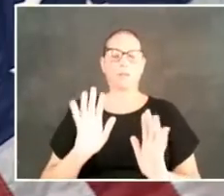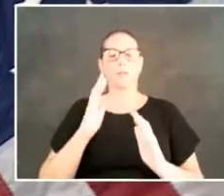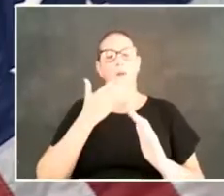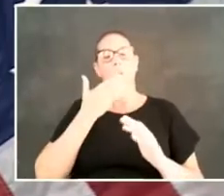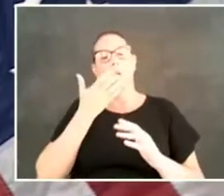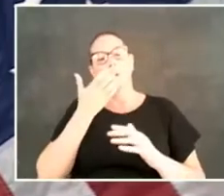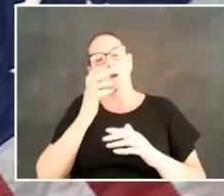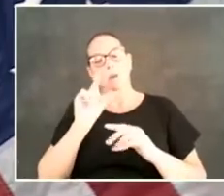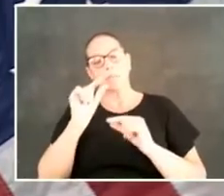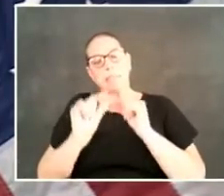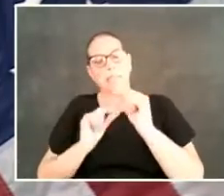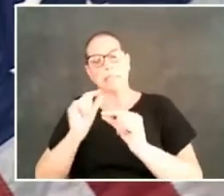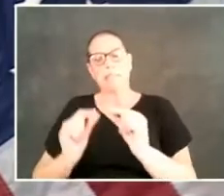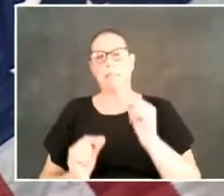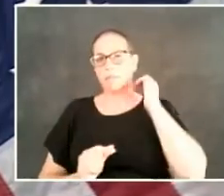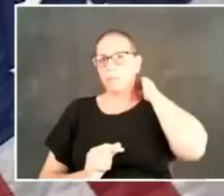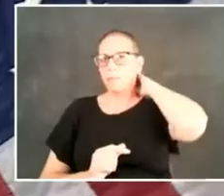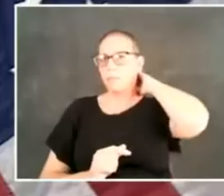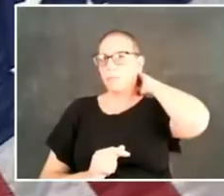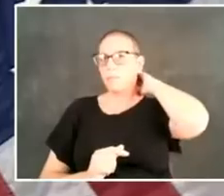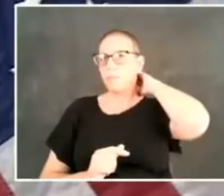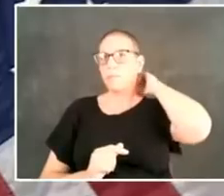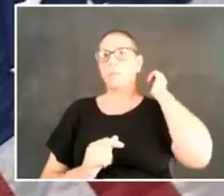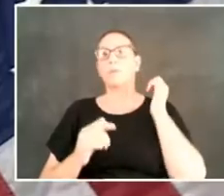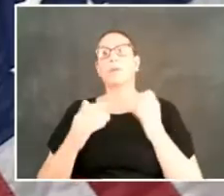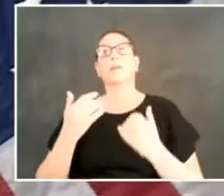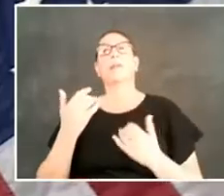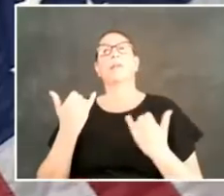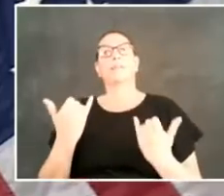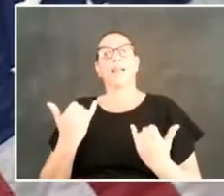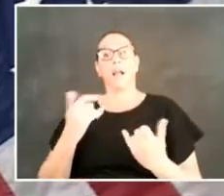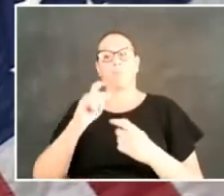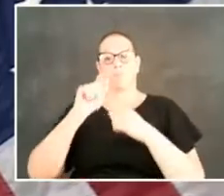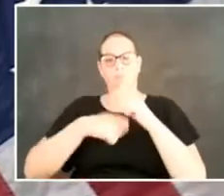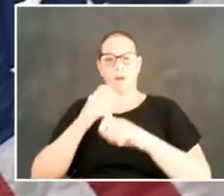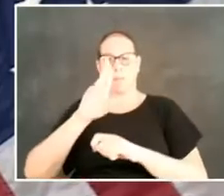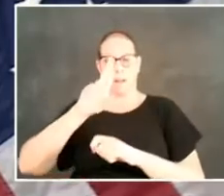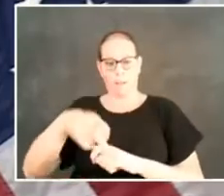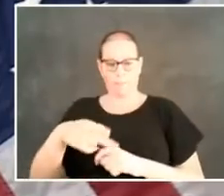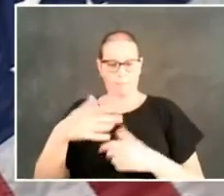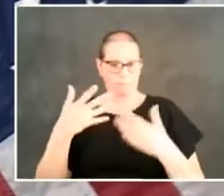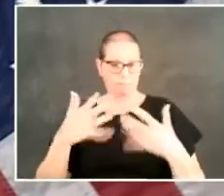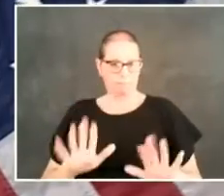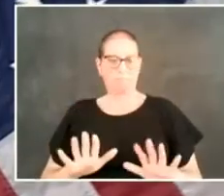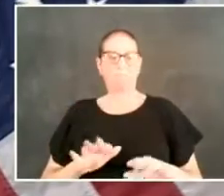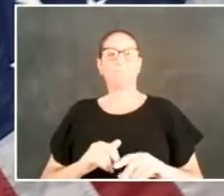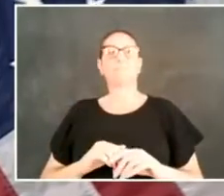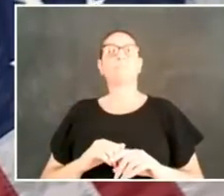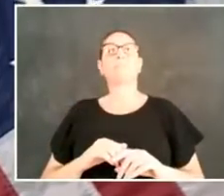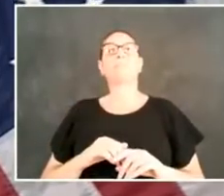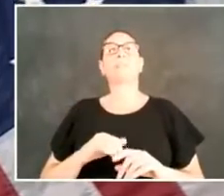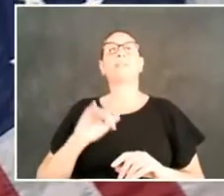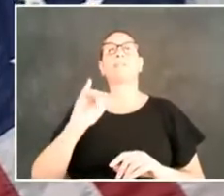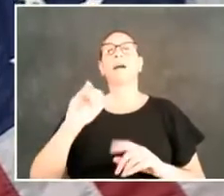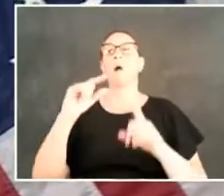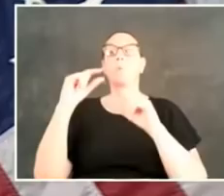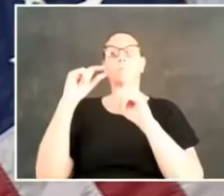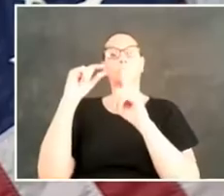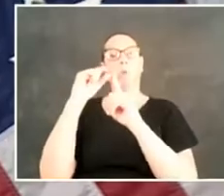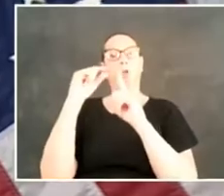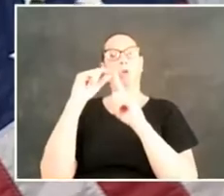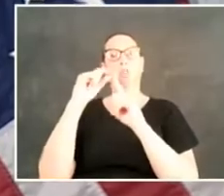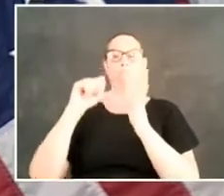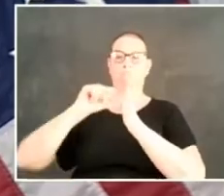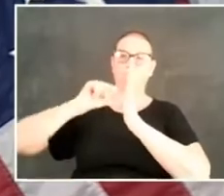I will say the dirty word one more time, boomerang. That's the thing we have to avoid at all